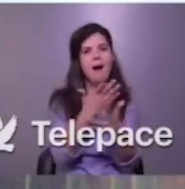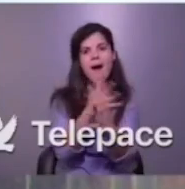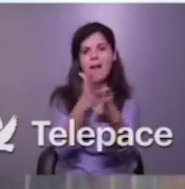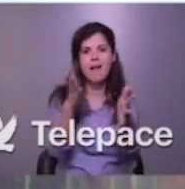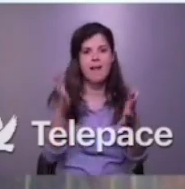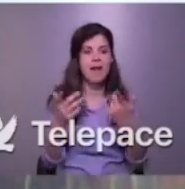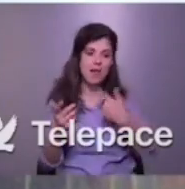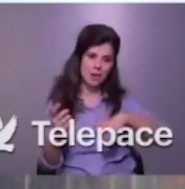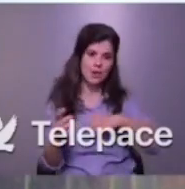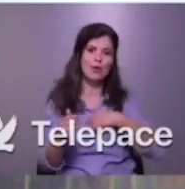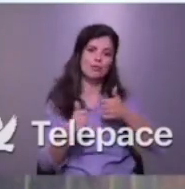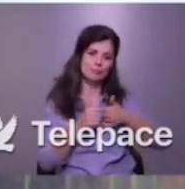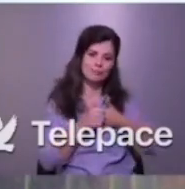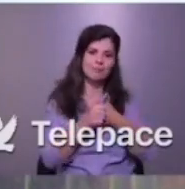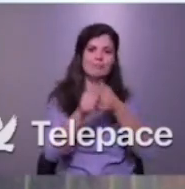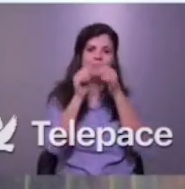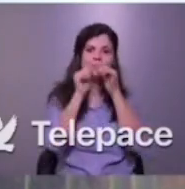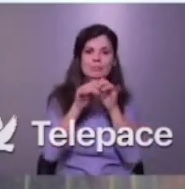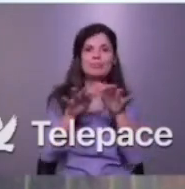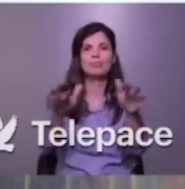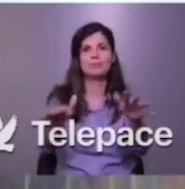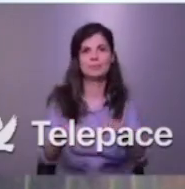go throughout the world.